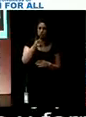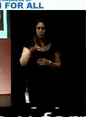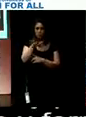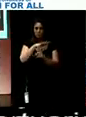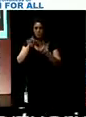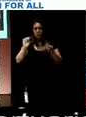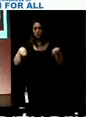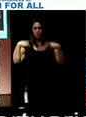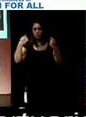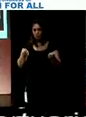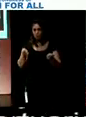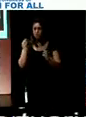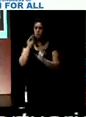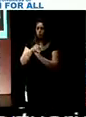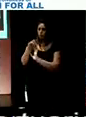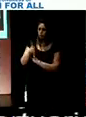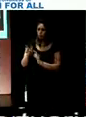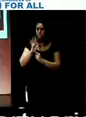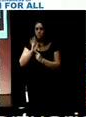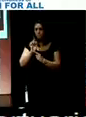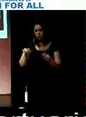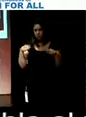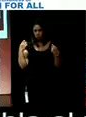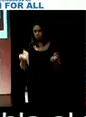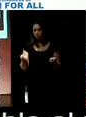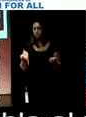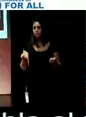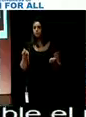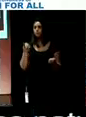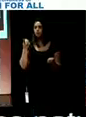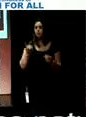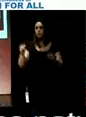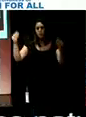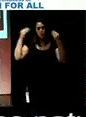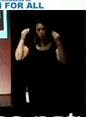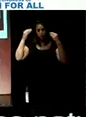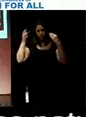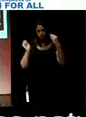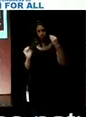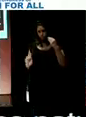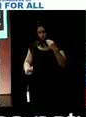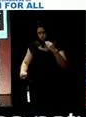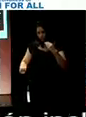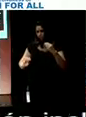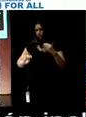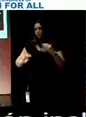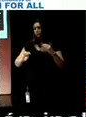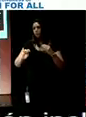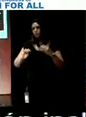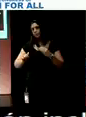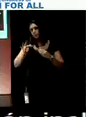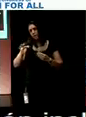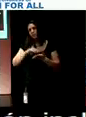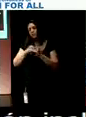projects that make the natural areas accessible, and they also include professional training for the